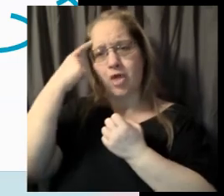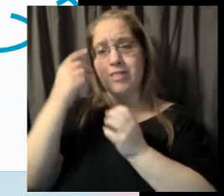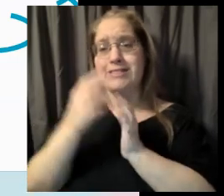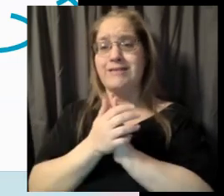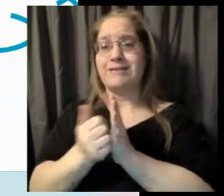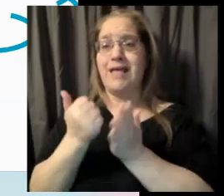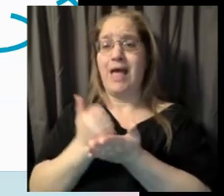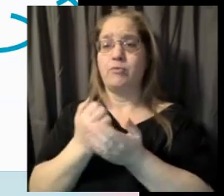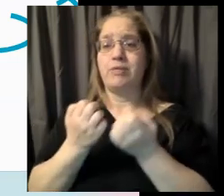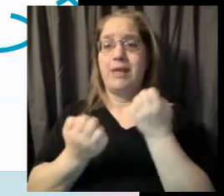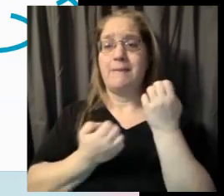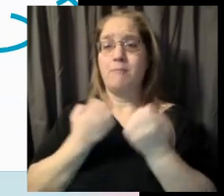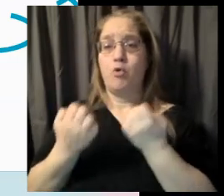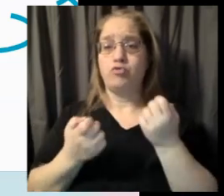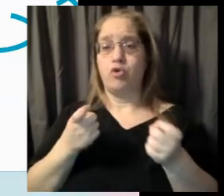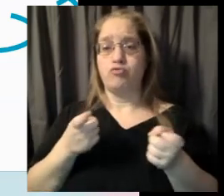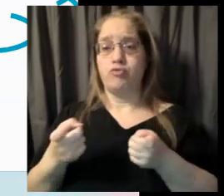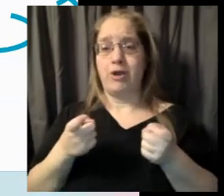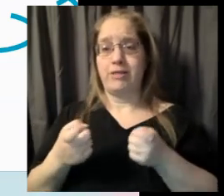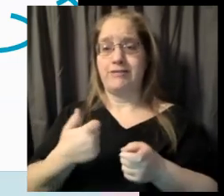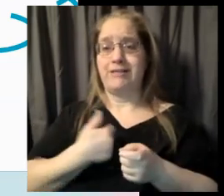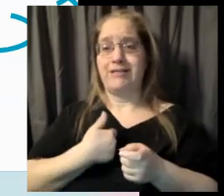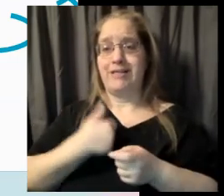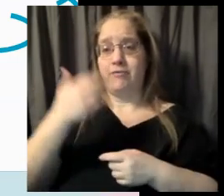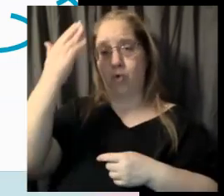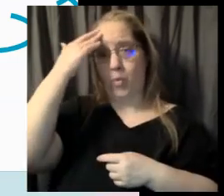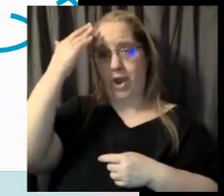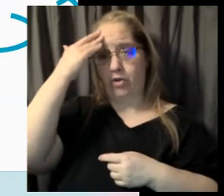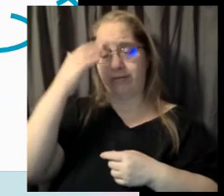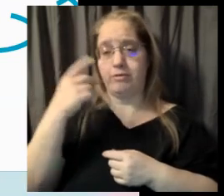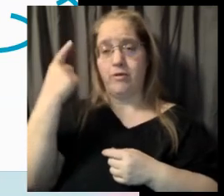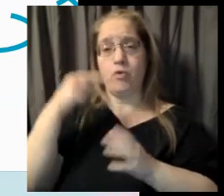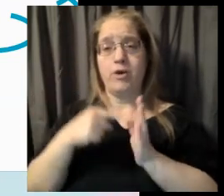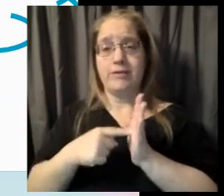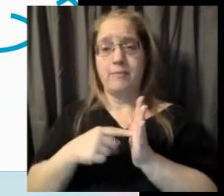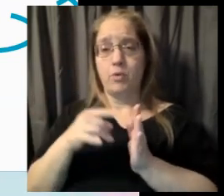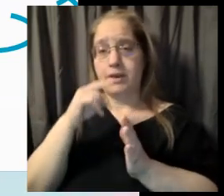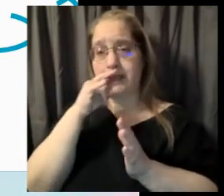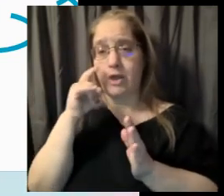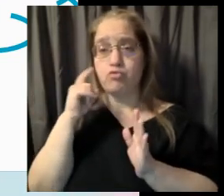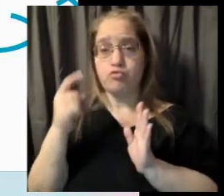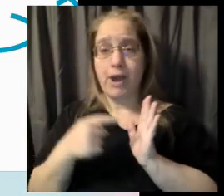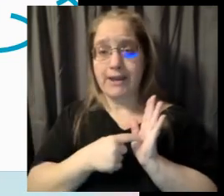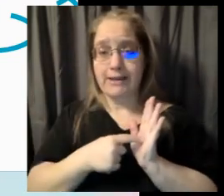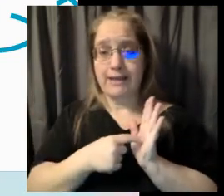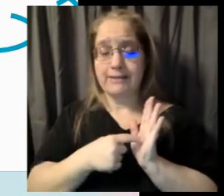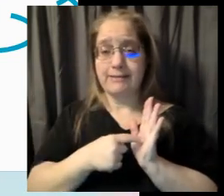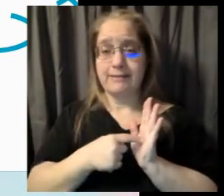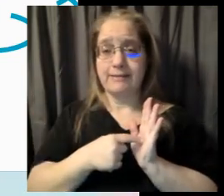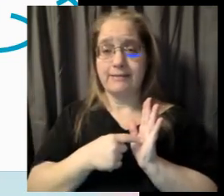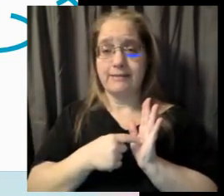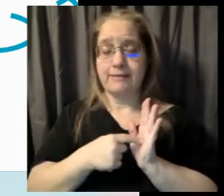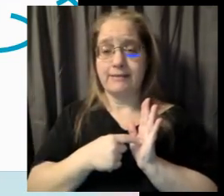with emotional regulation and self-awareness. So, for example, when a child recognizes that they